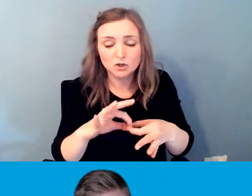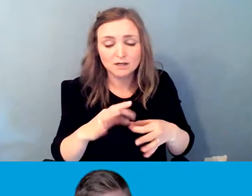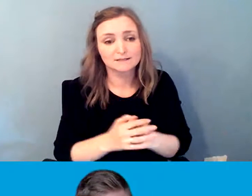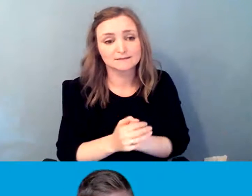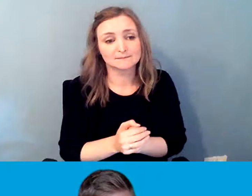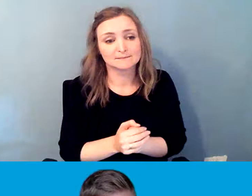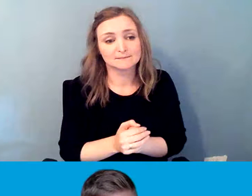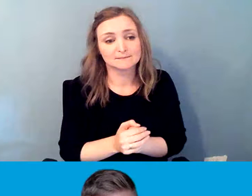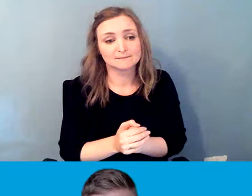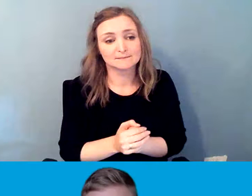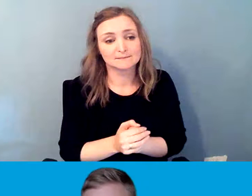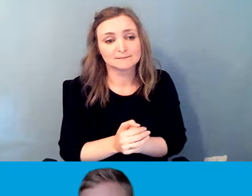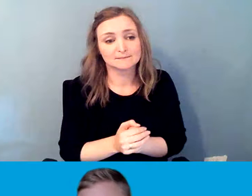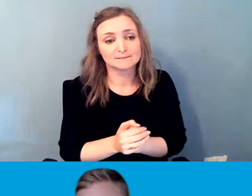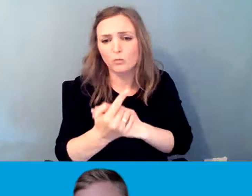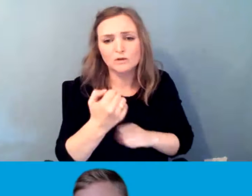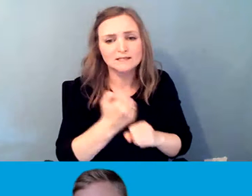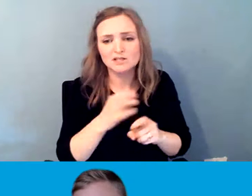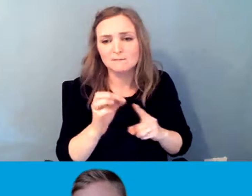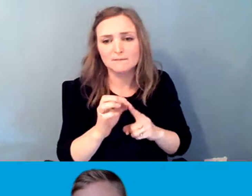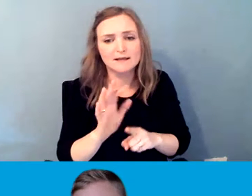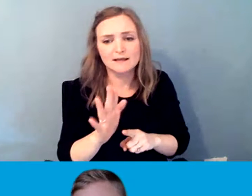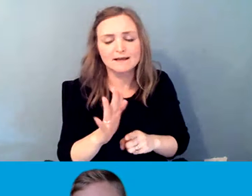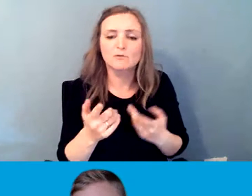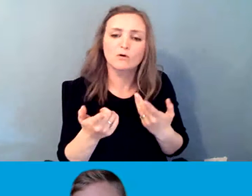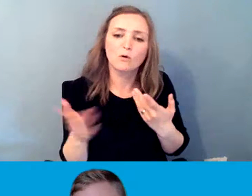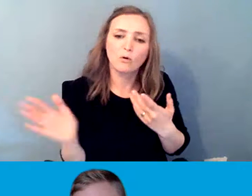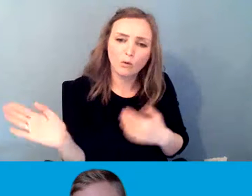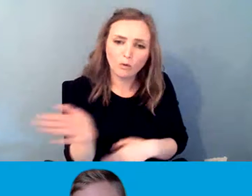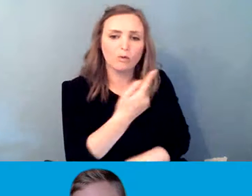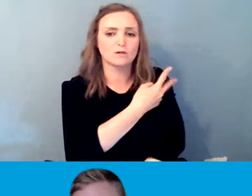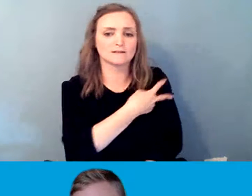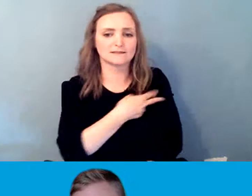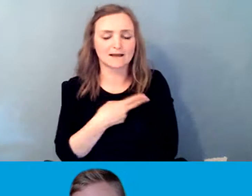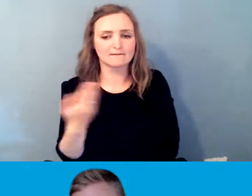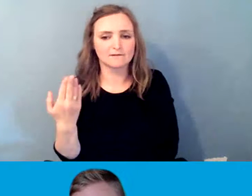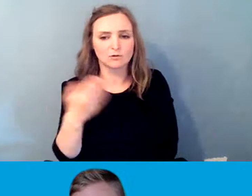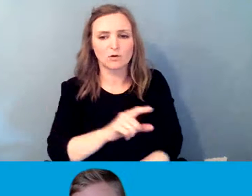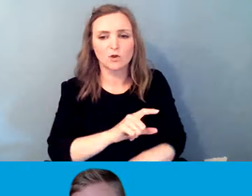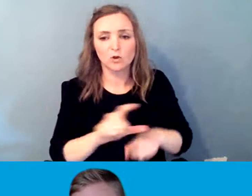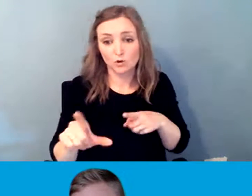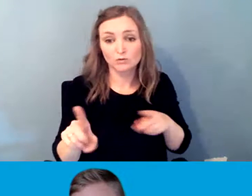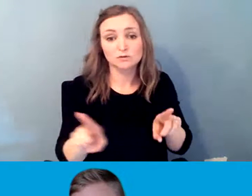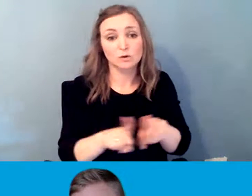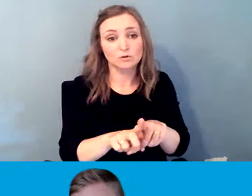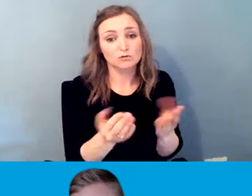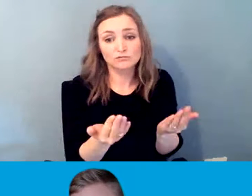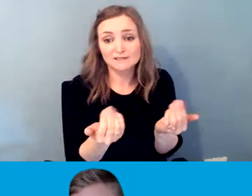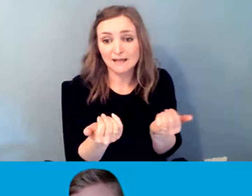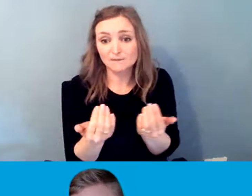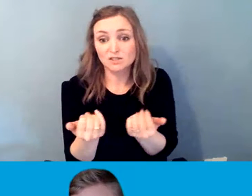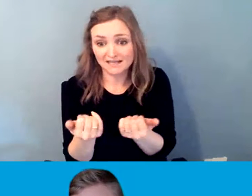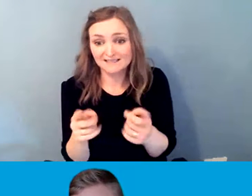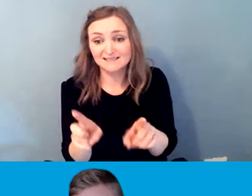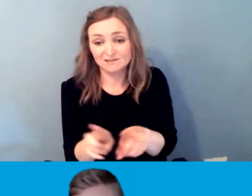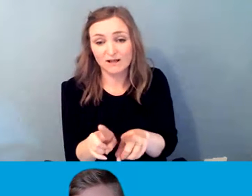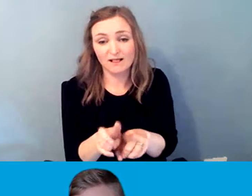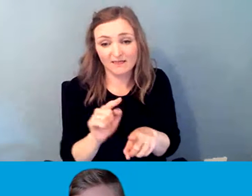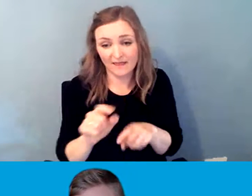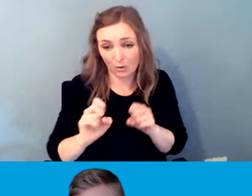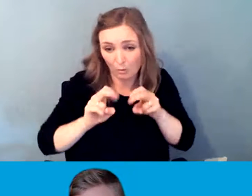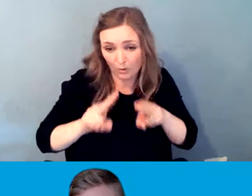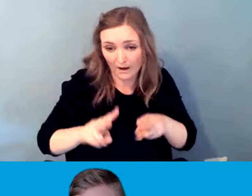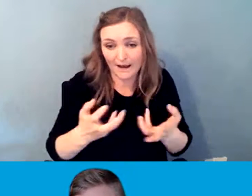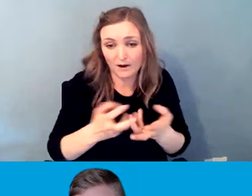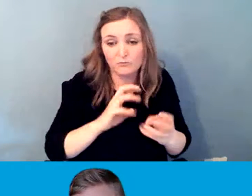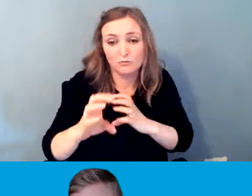not just GPs that access it, that it's all staff. We want the receptionists to be thinking about this way of communicating with people as well.